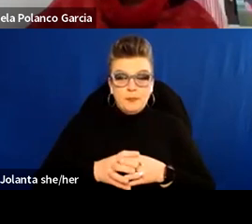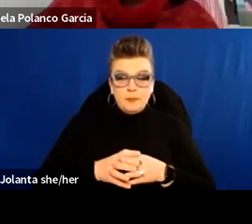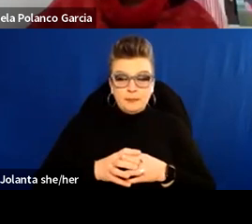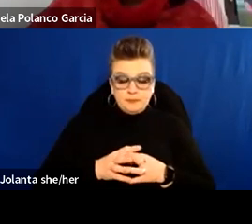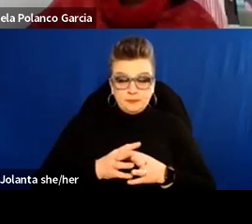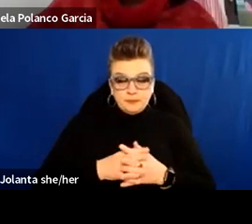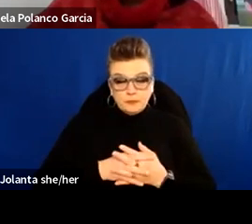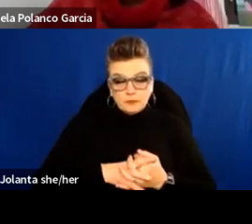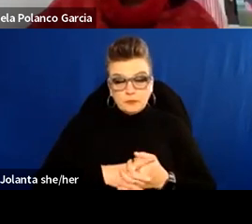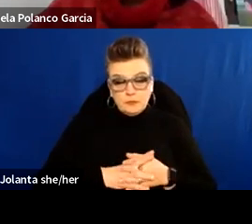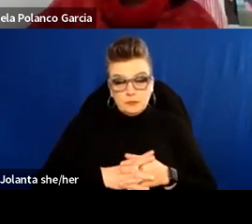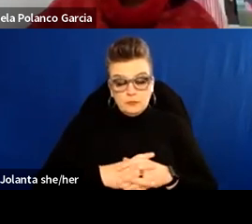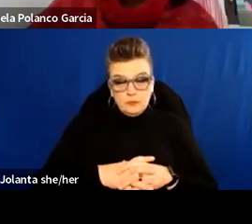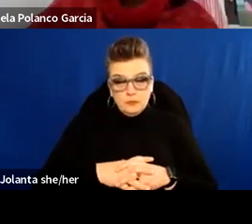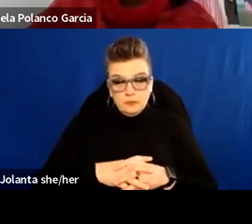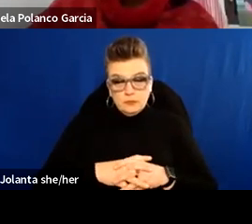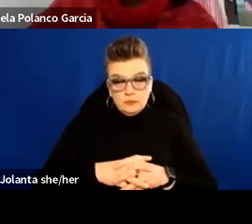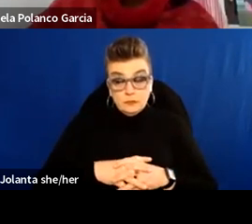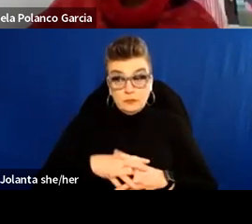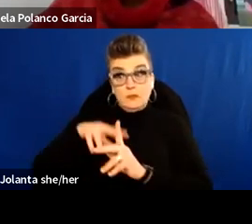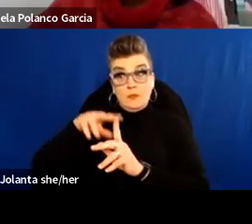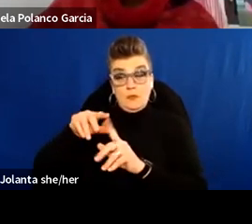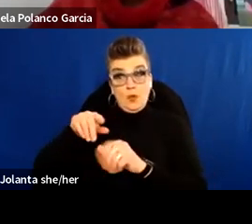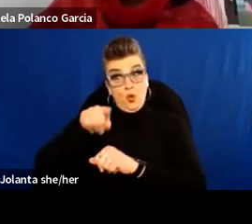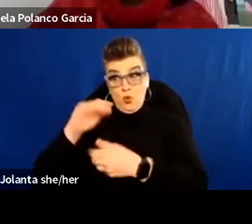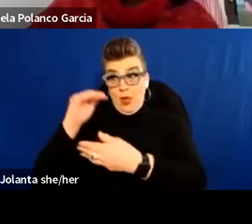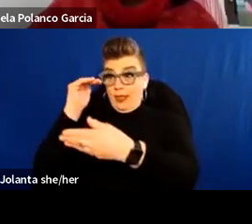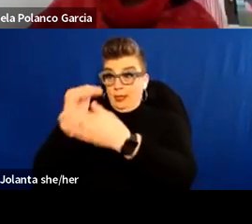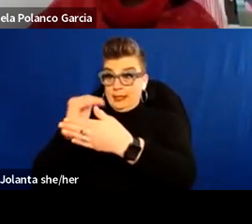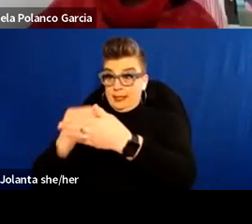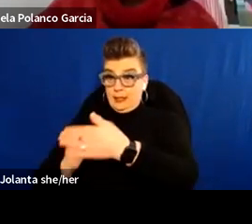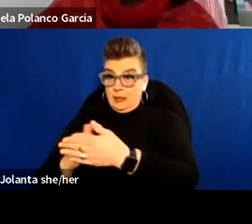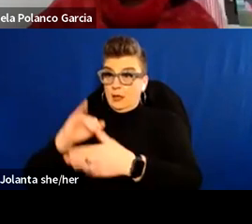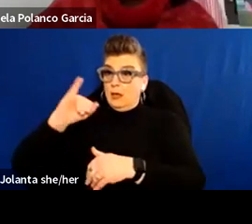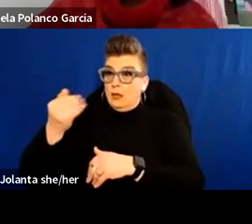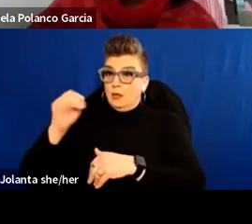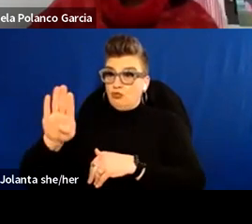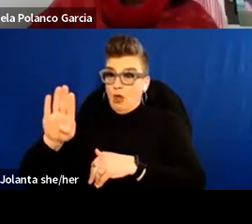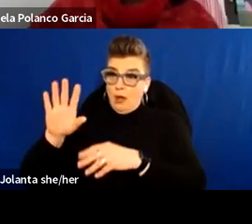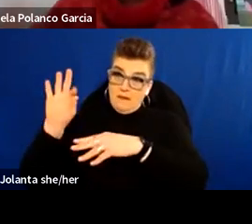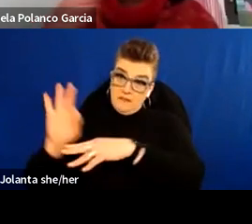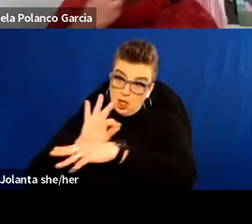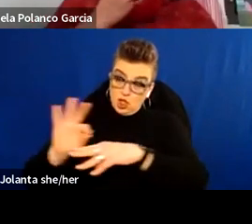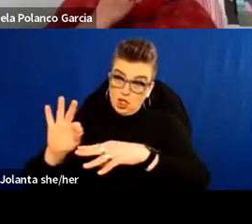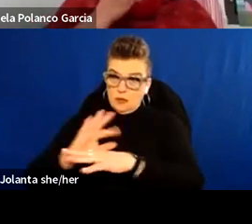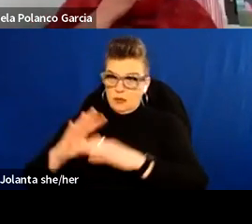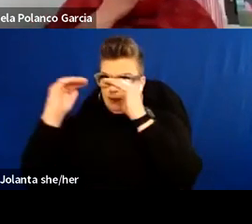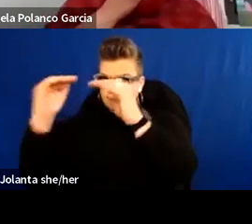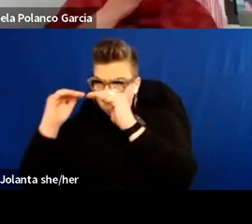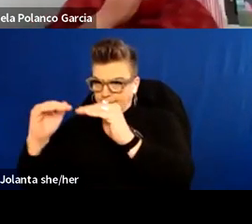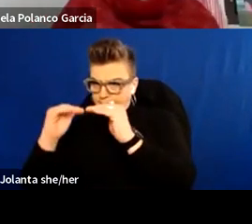the the job functions that you listed and the kind of training the uh the